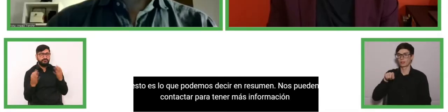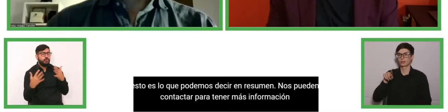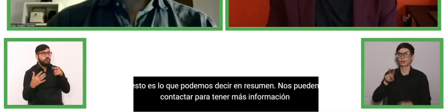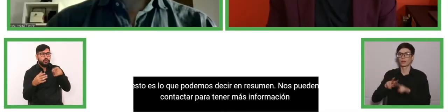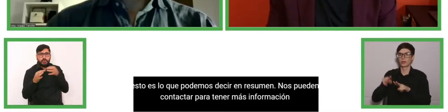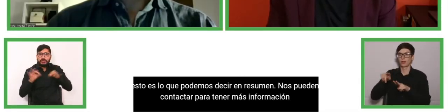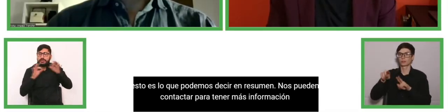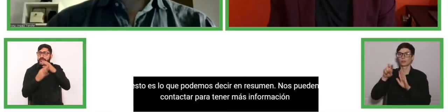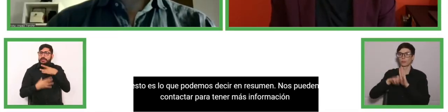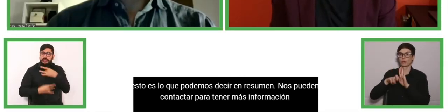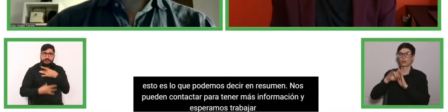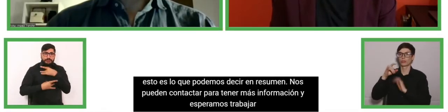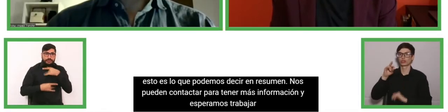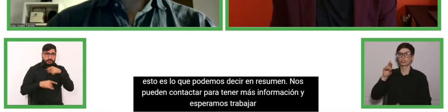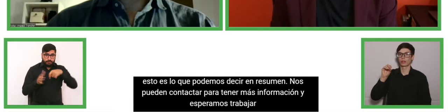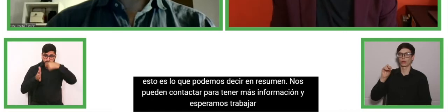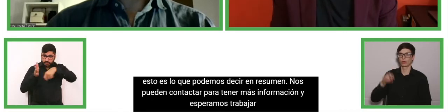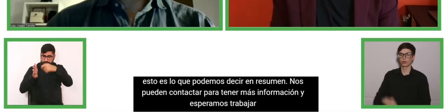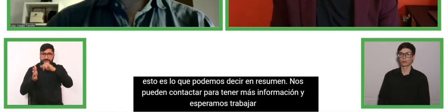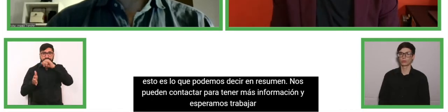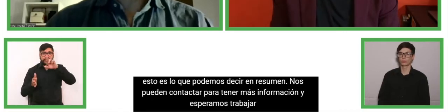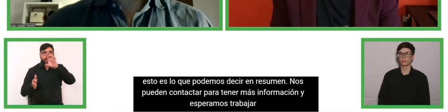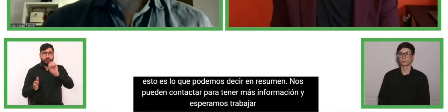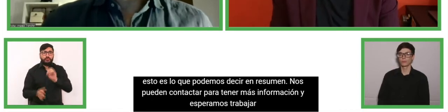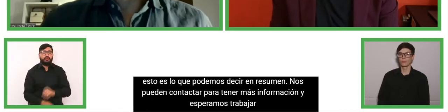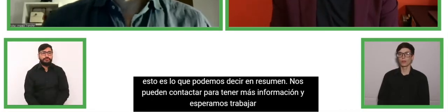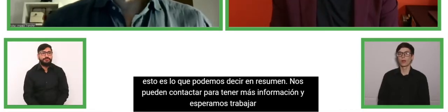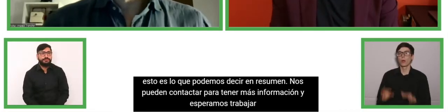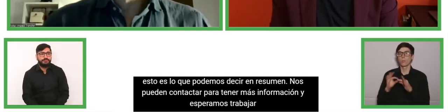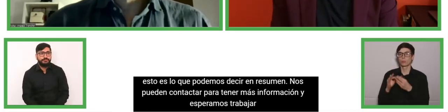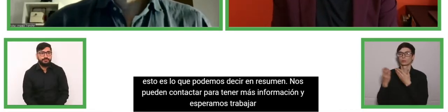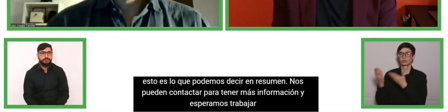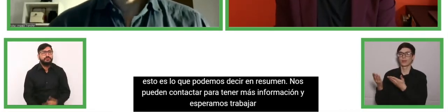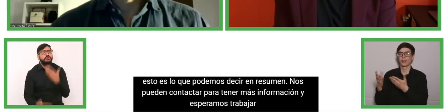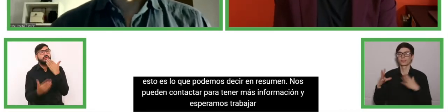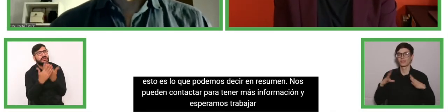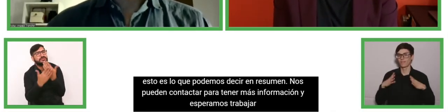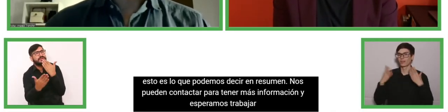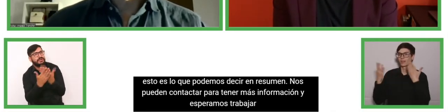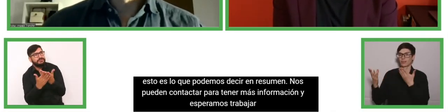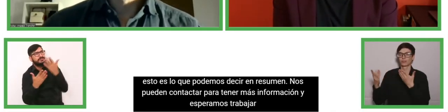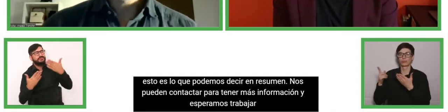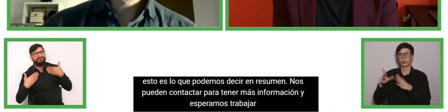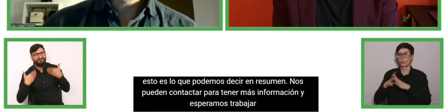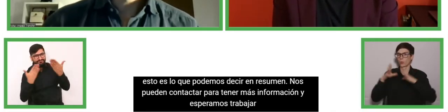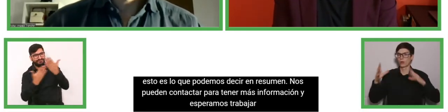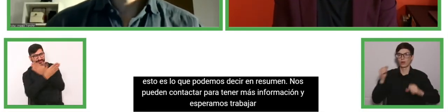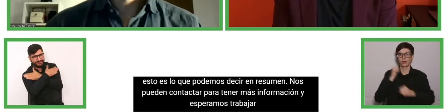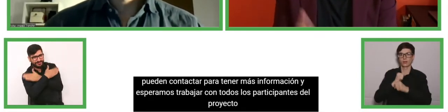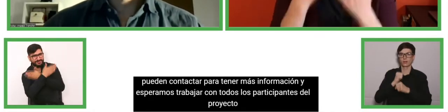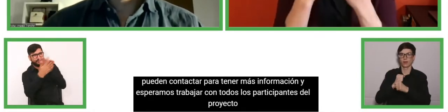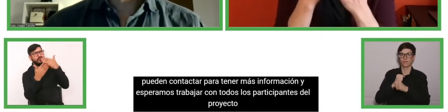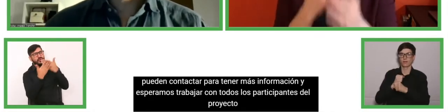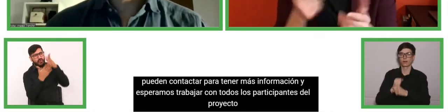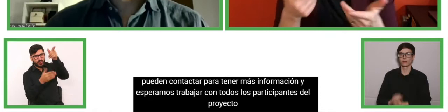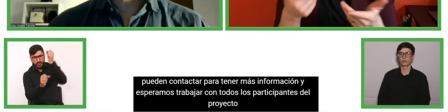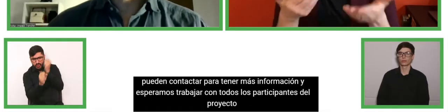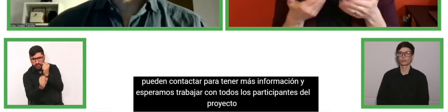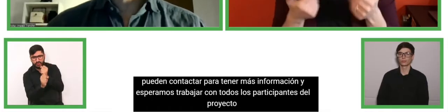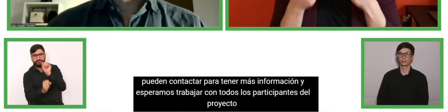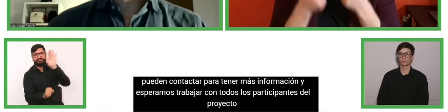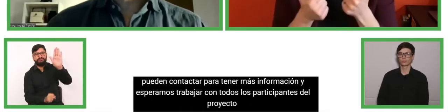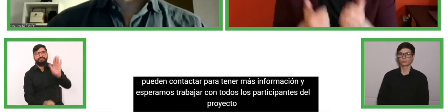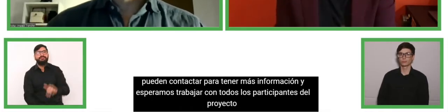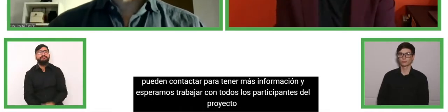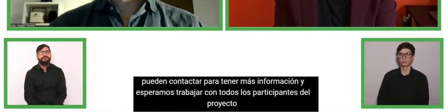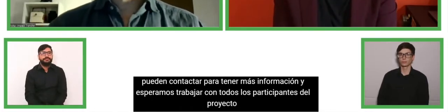Thank you very much, Melissa, and congratulations for your impressive work. From Melissa, we're in